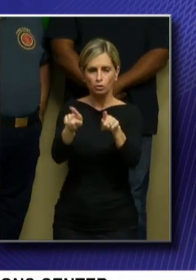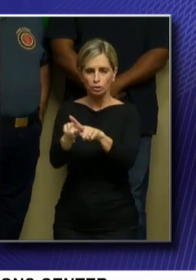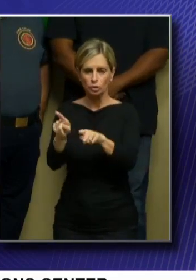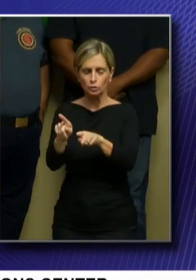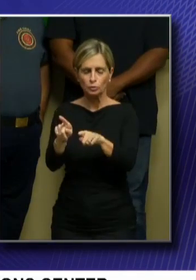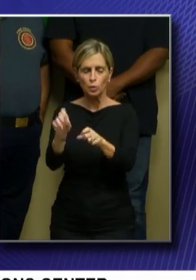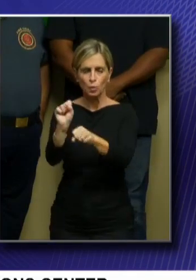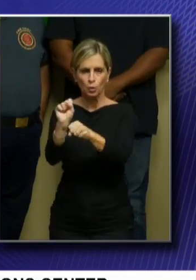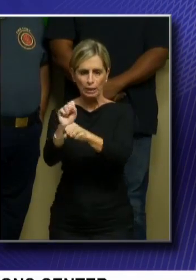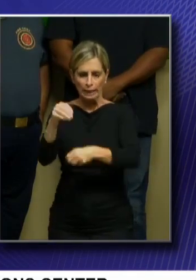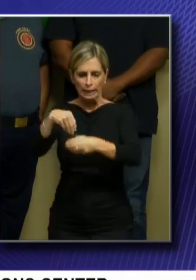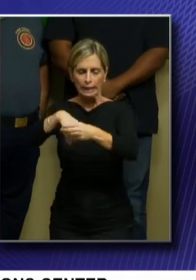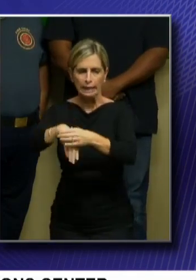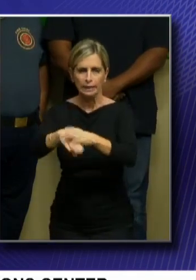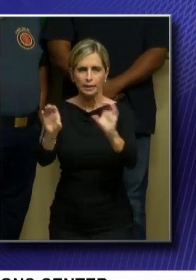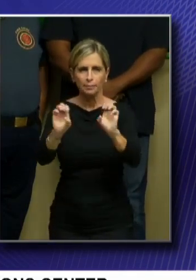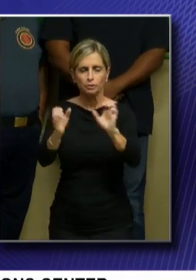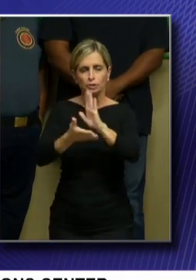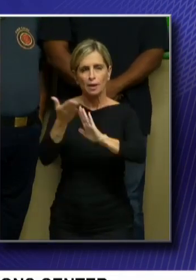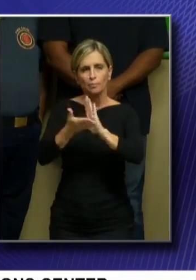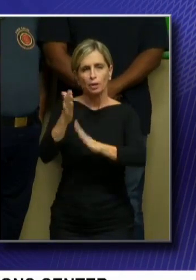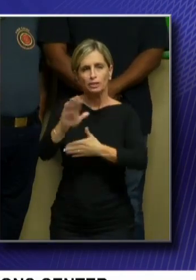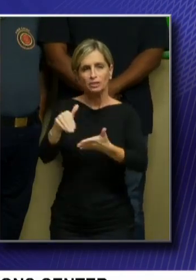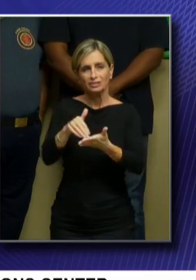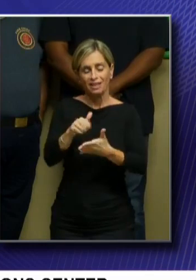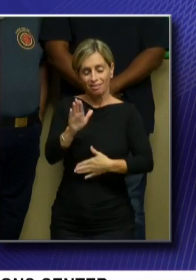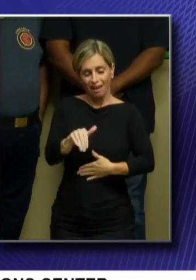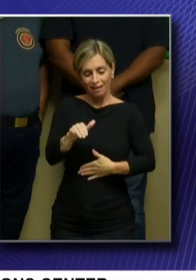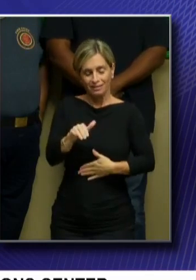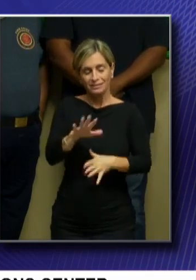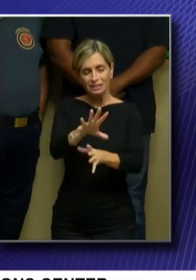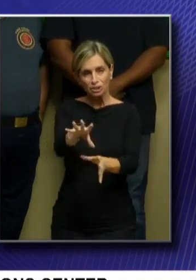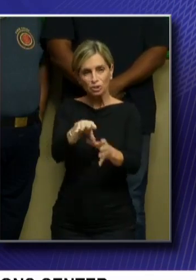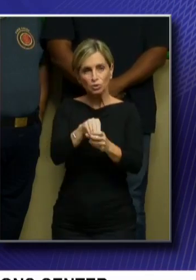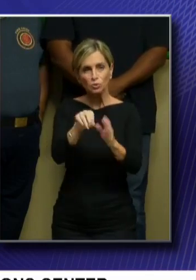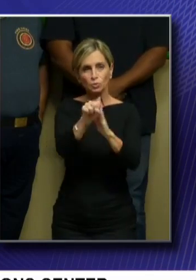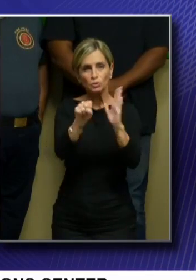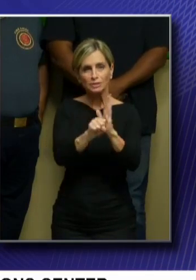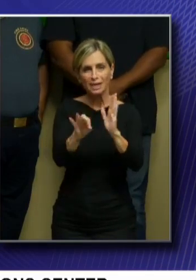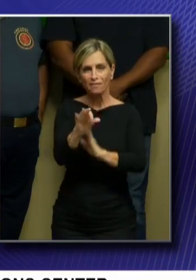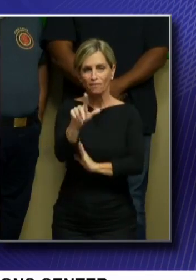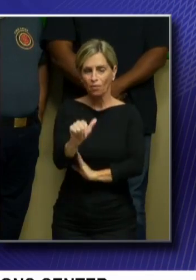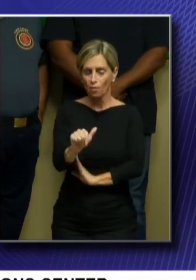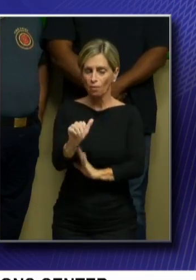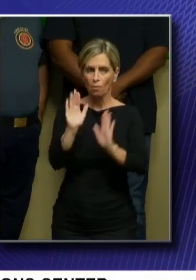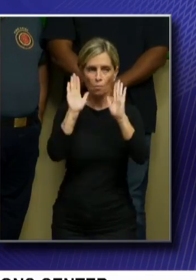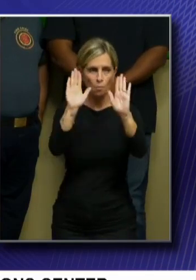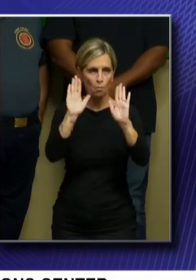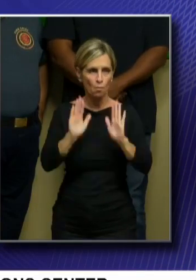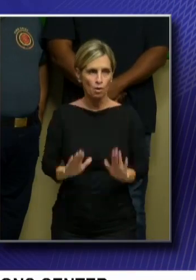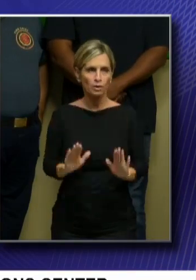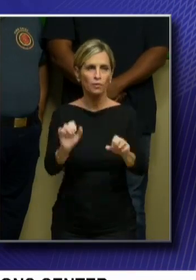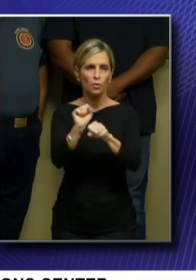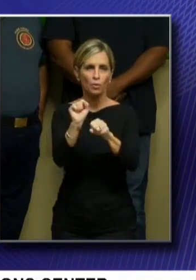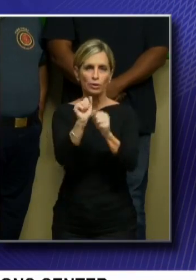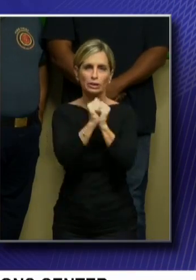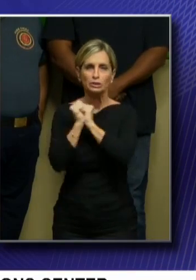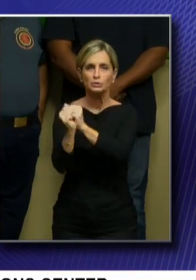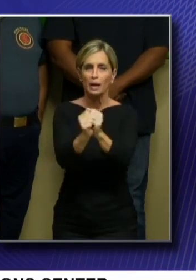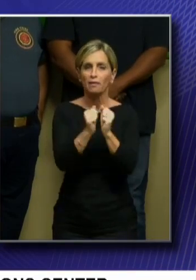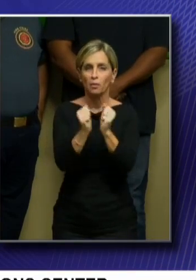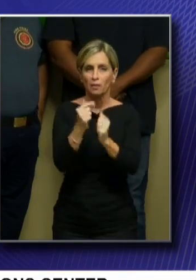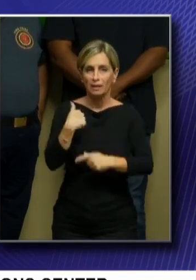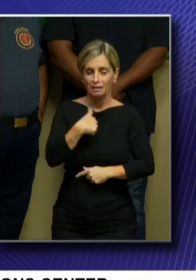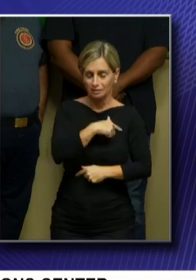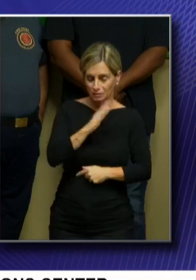Center, working throughout the community. And that includes the state of Florida, who's been a great partner with us and up to this point and will be throughout